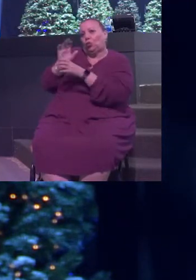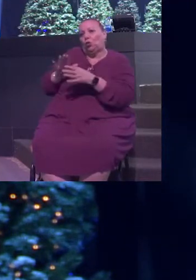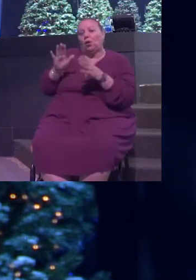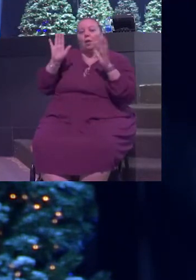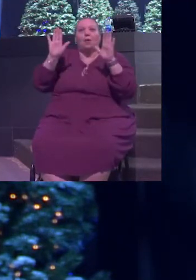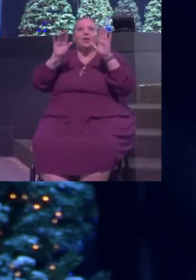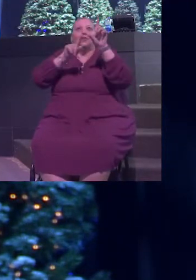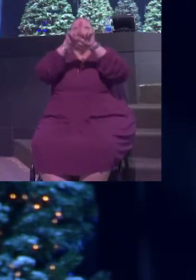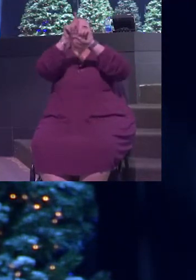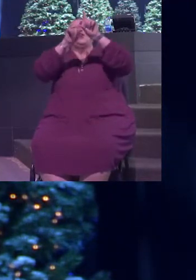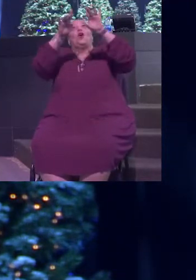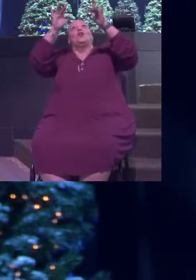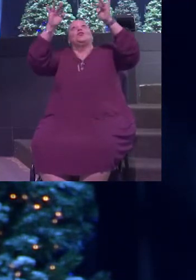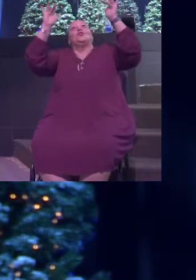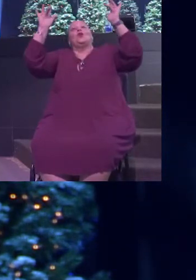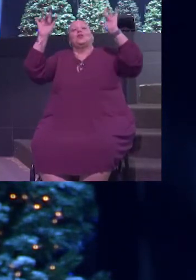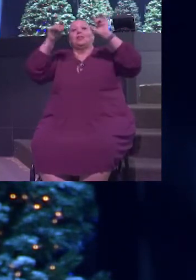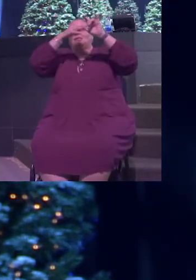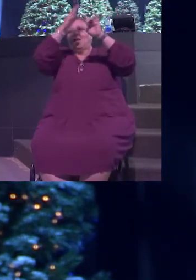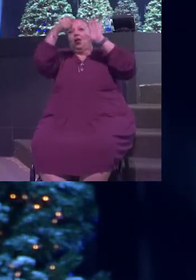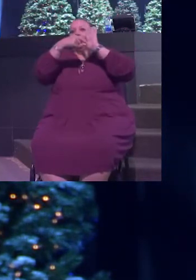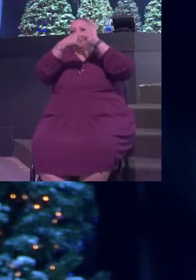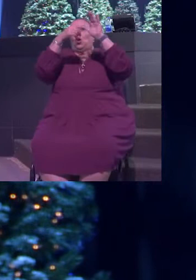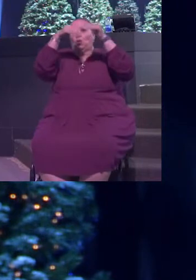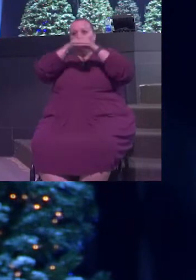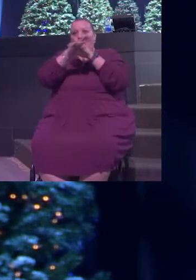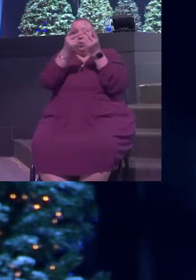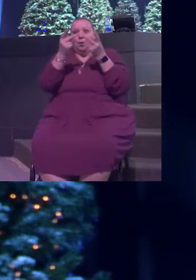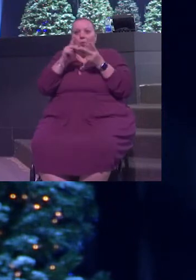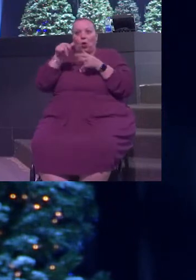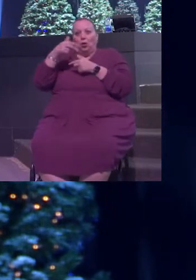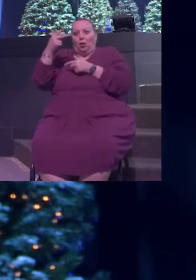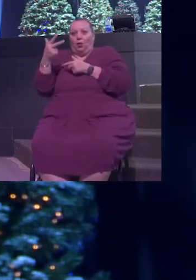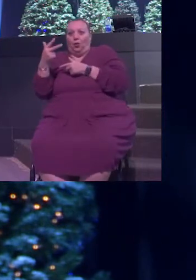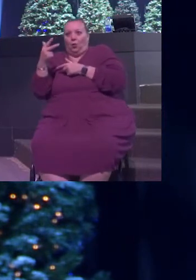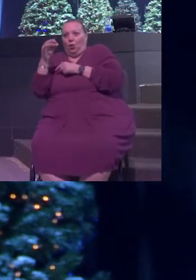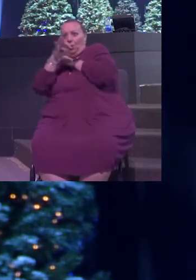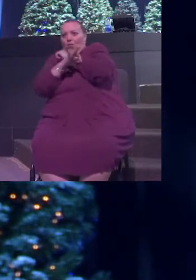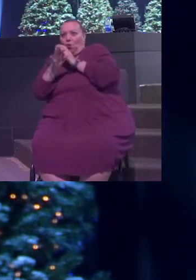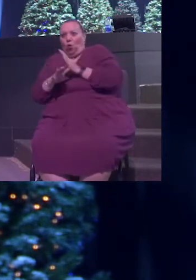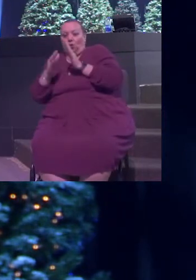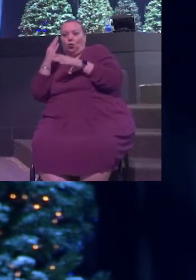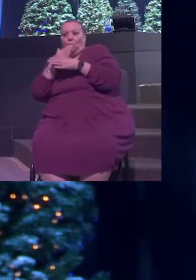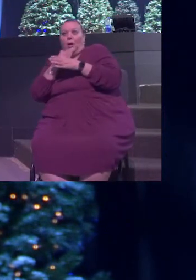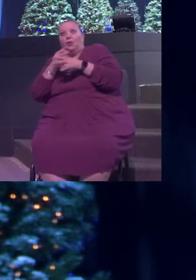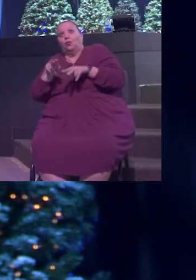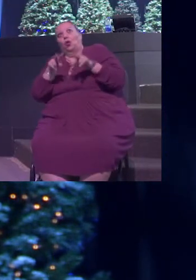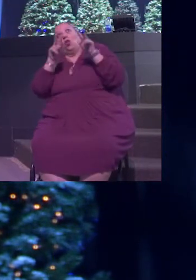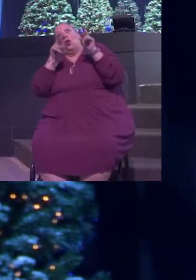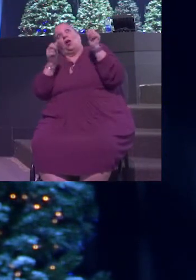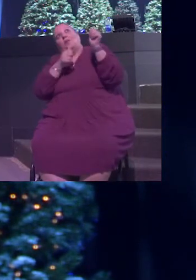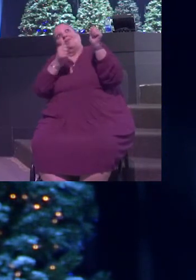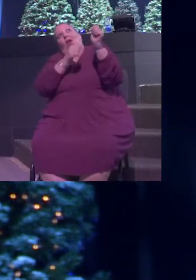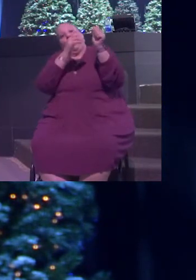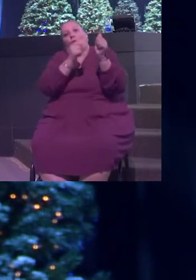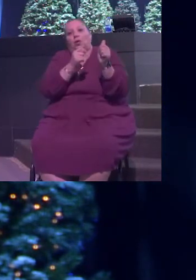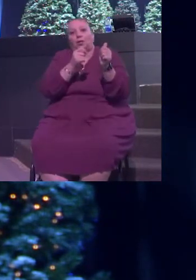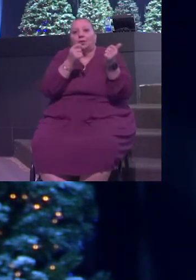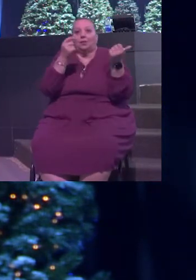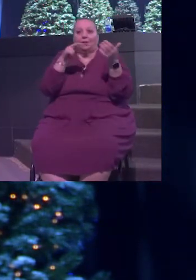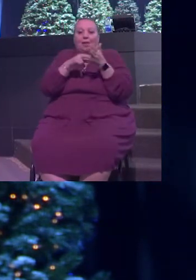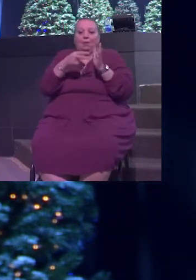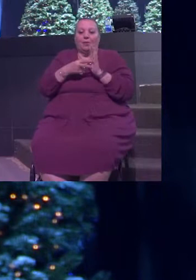magnificent star shone in the sky to mark his birthplace, but only three foreigners bothered to look up and follow it.